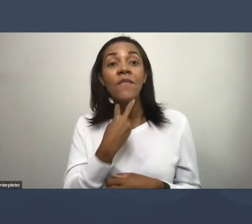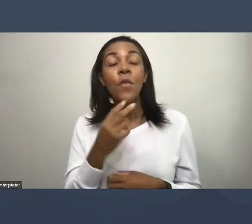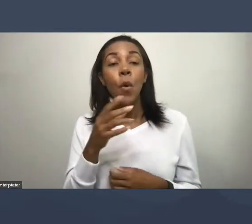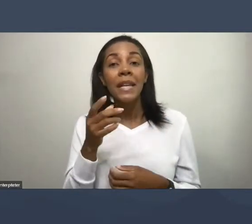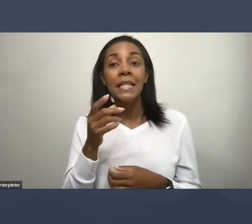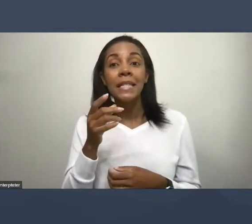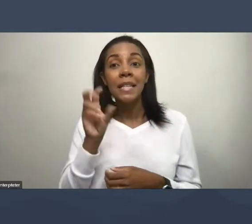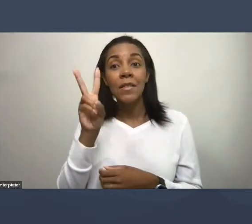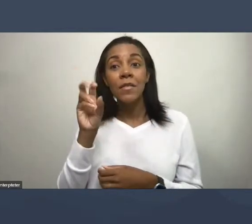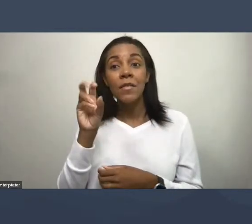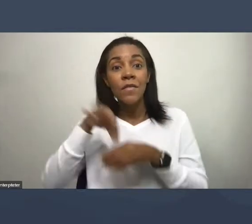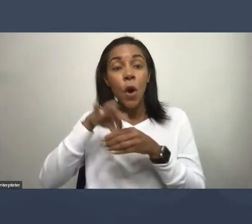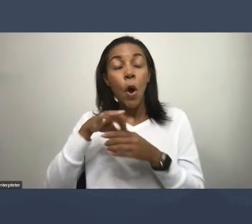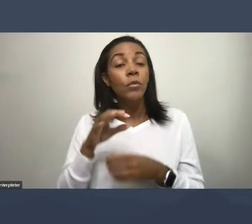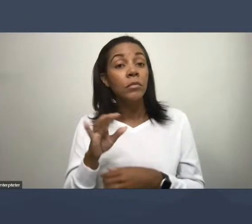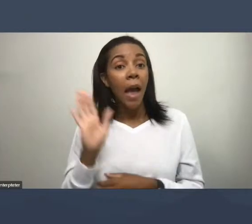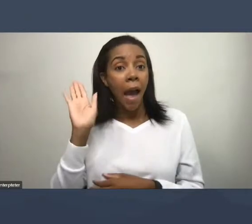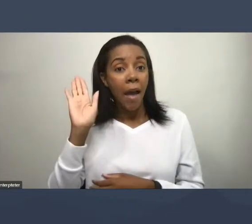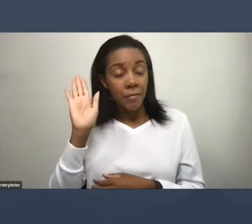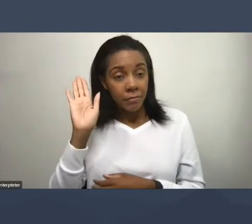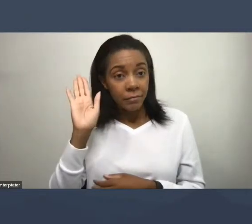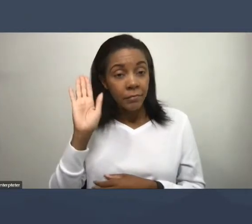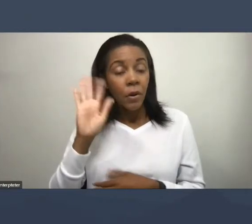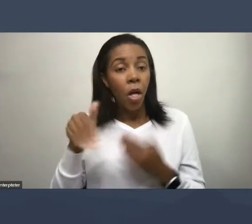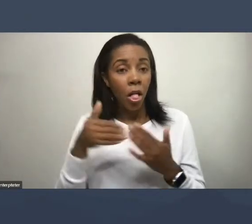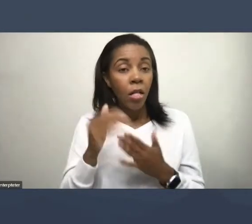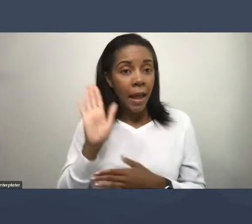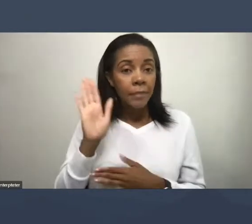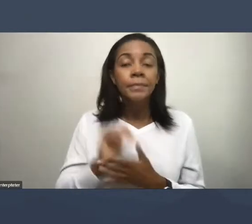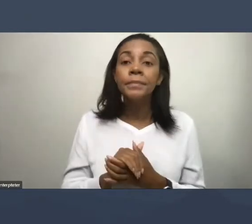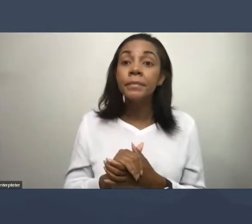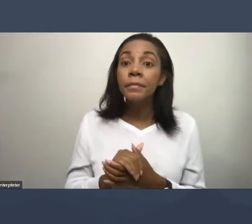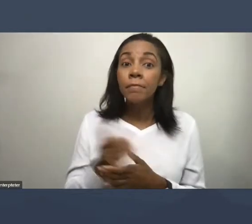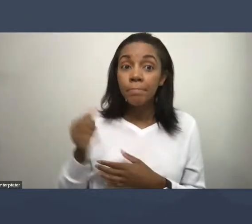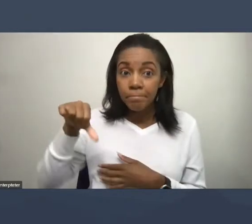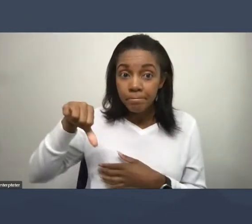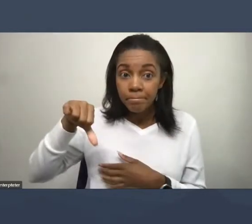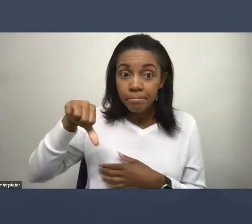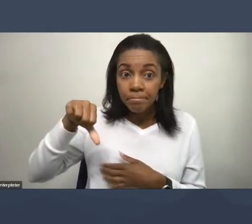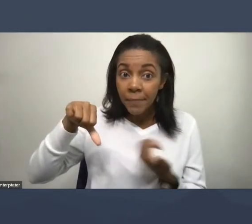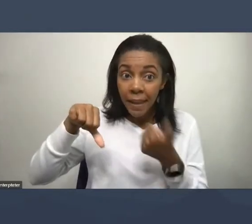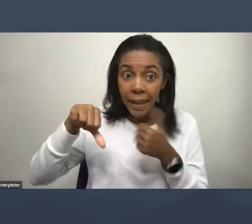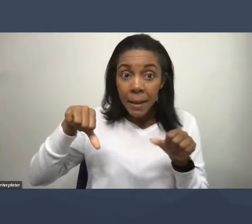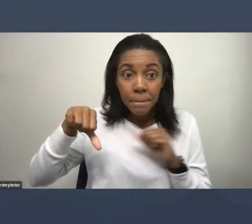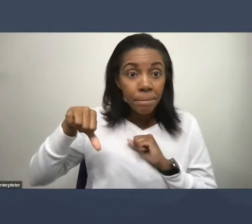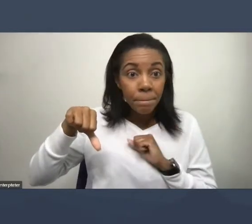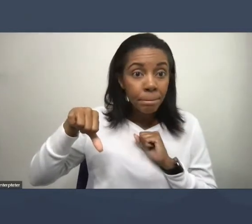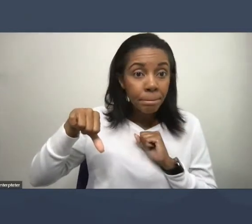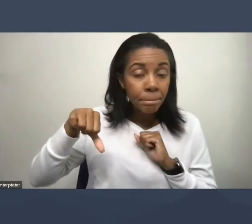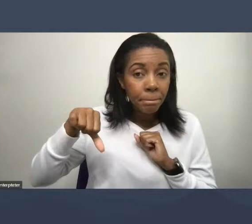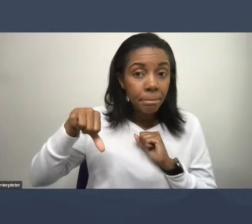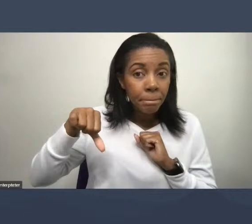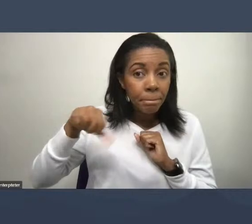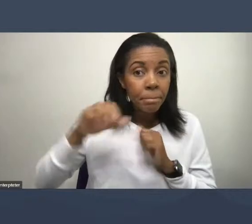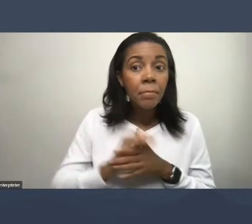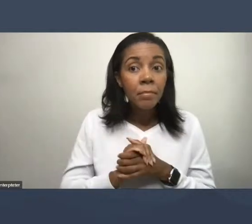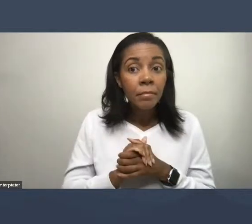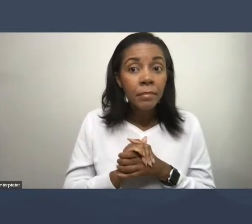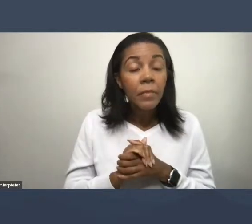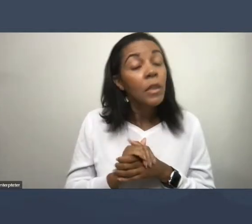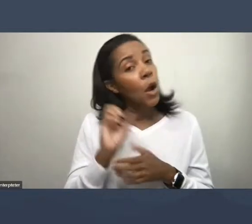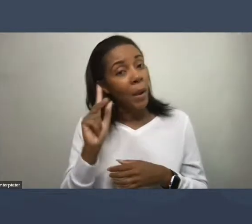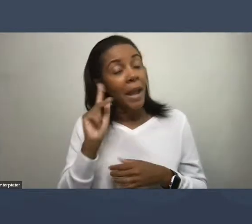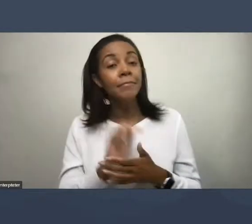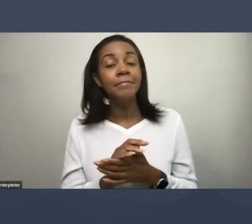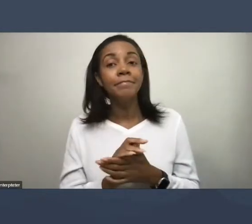in favor signify by saying aye. Aye. Aye. All those opposed? In the eyes of the chair, the ayes have it?